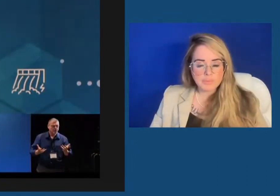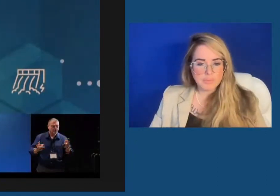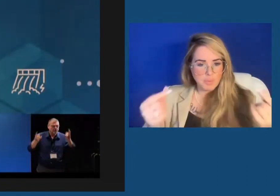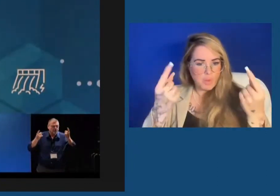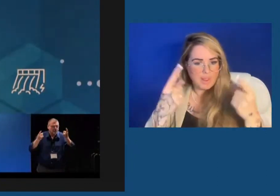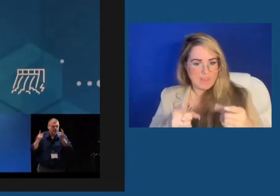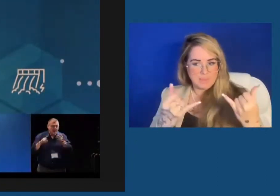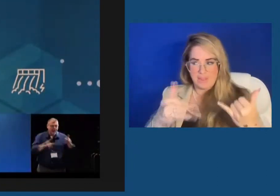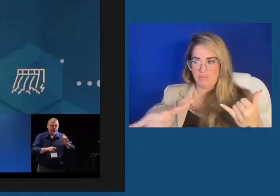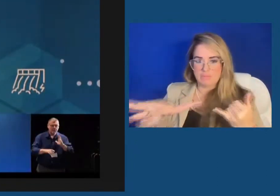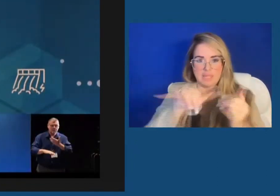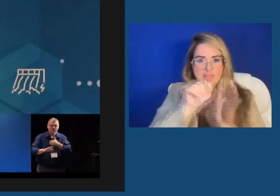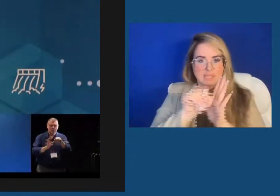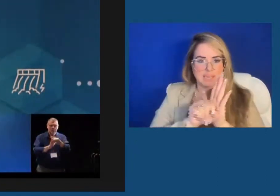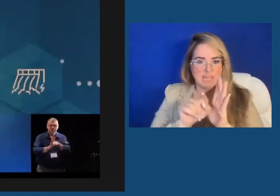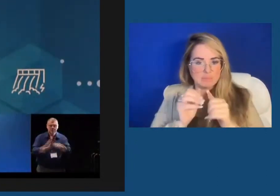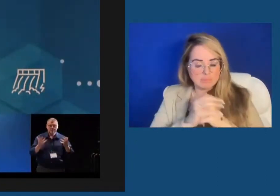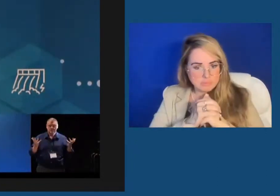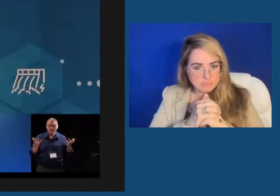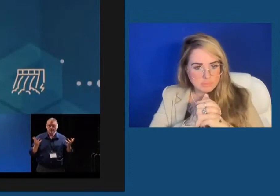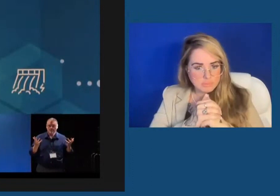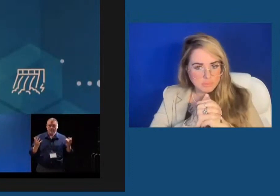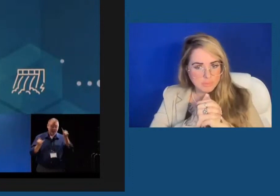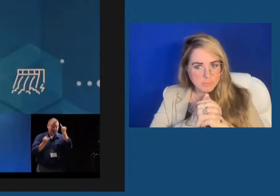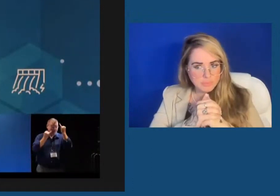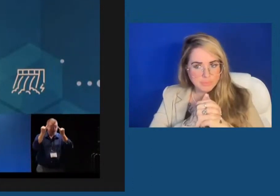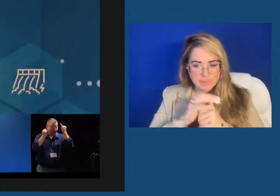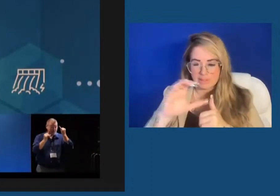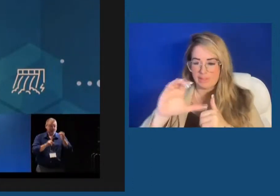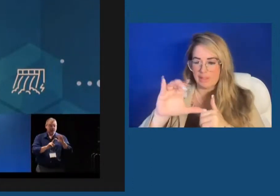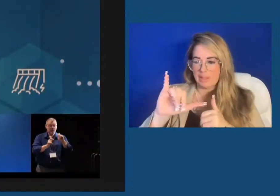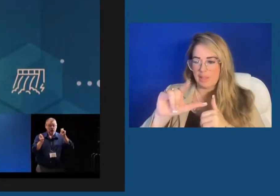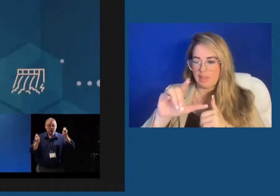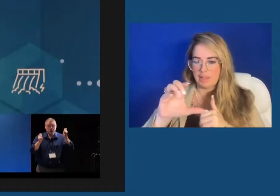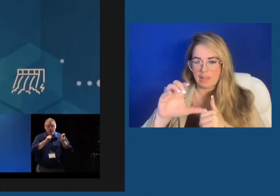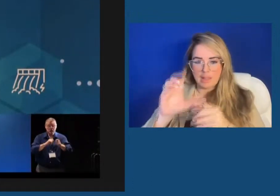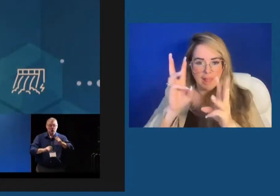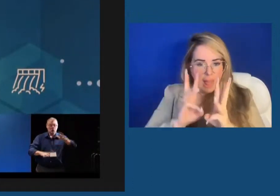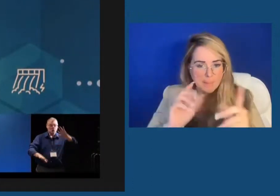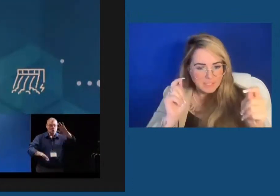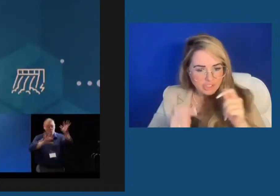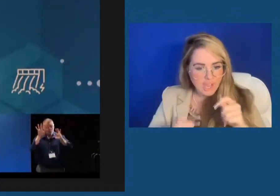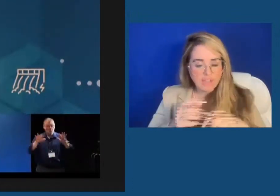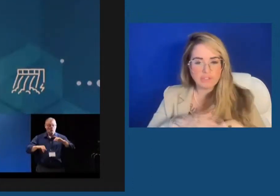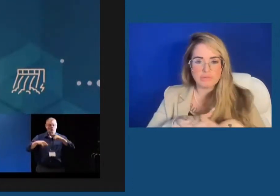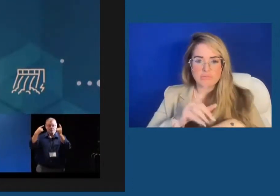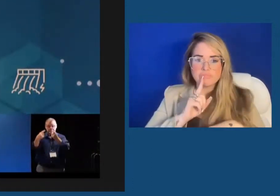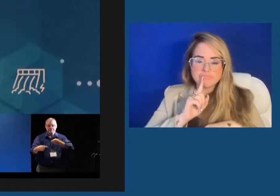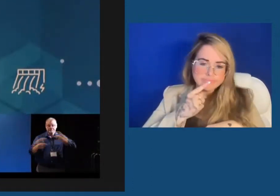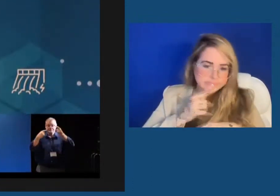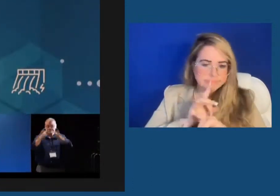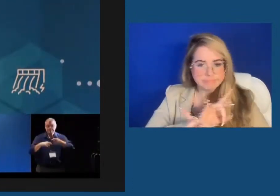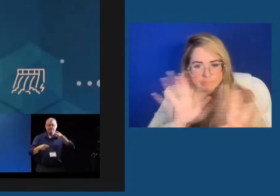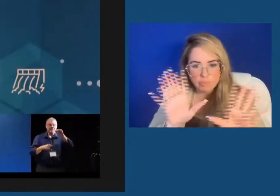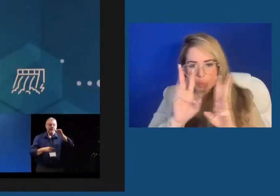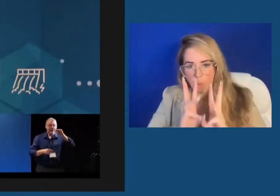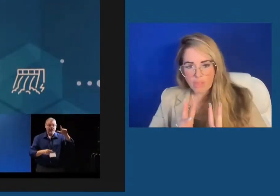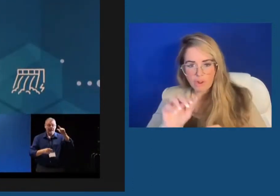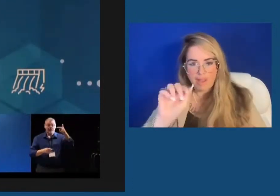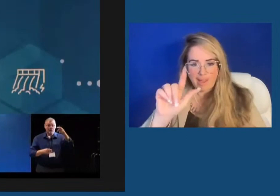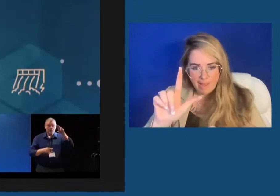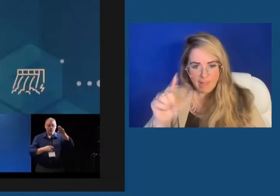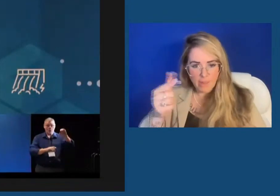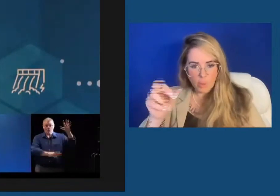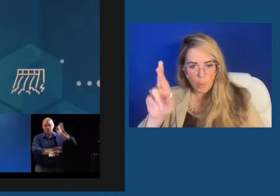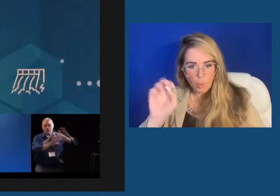state? This idea of climate change, extreme weather, talked about for decades. Al Gore was warning us a long